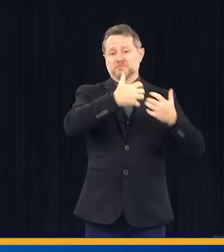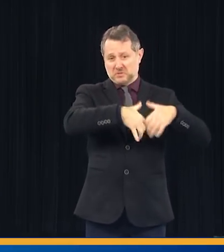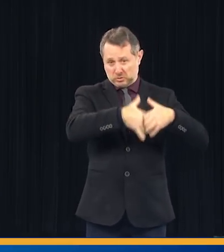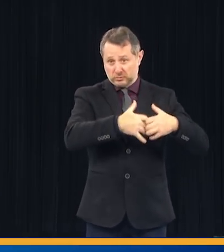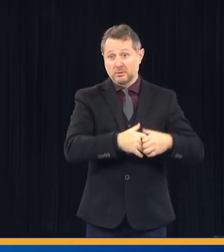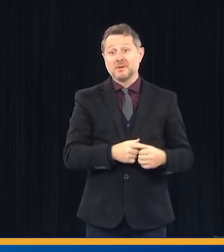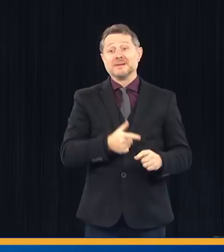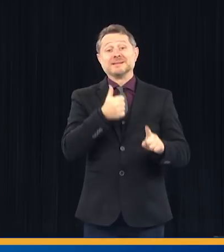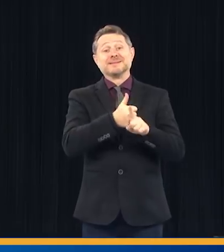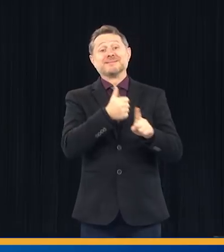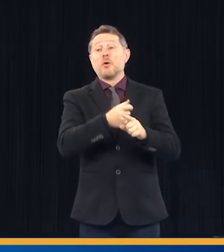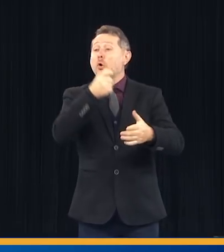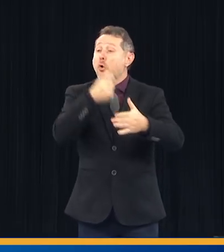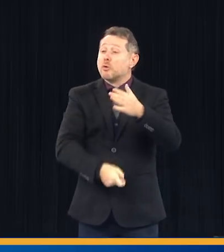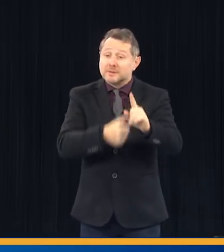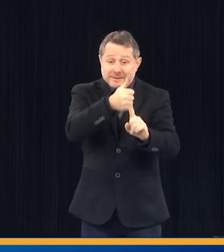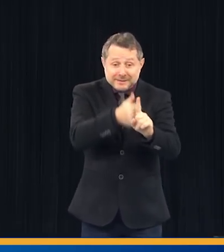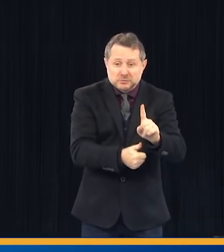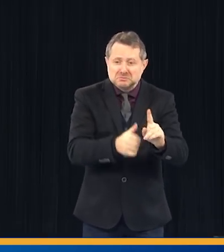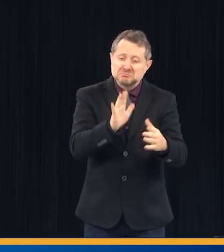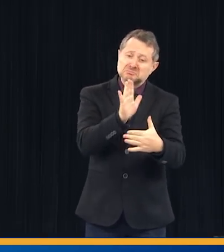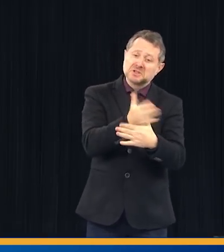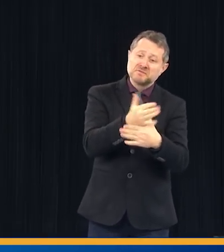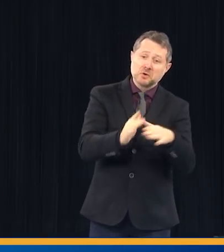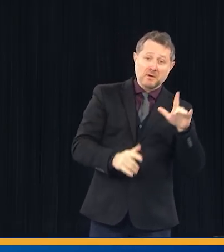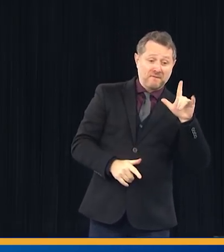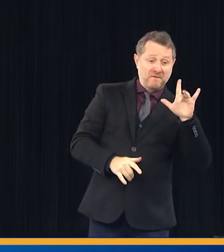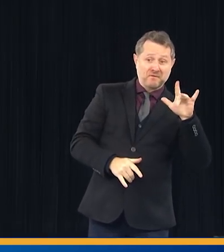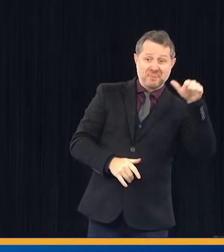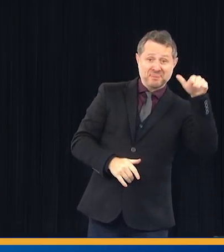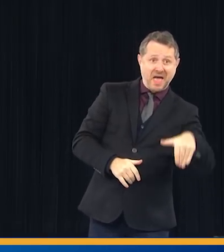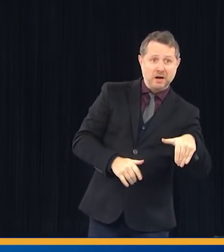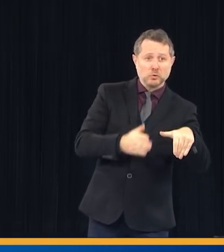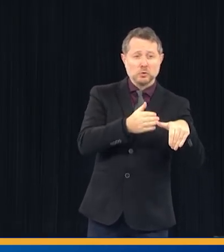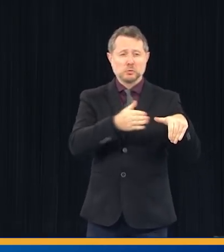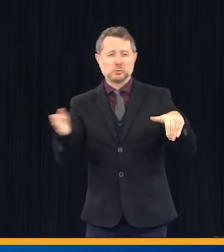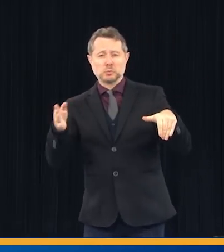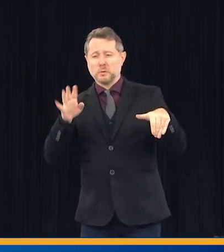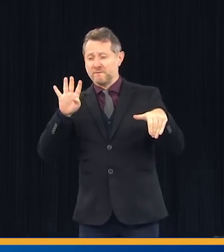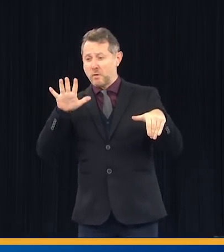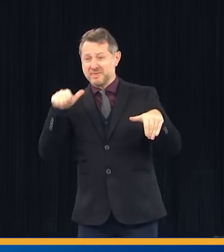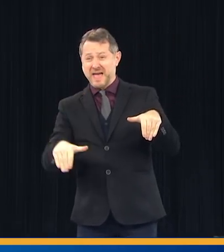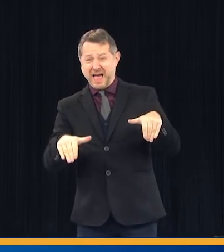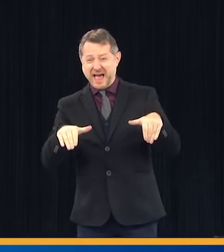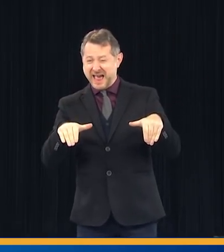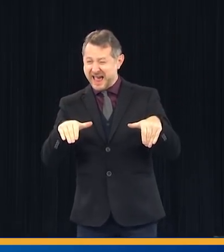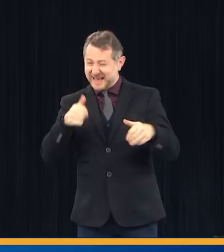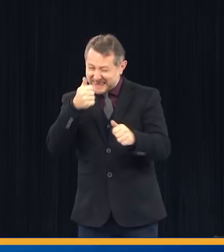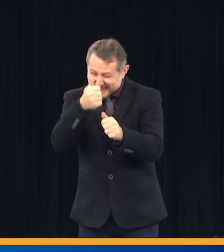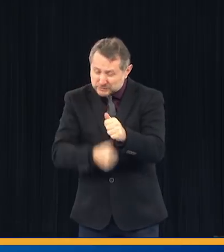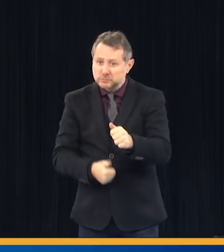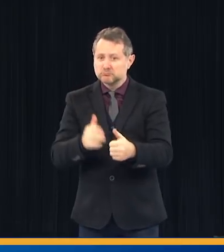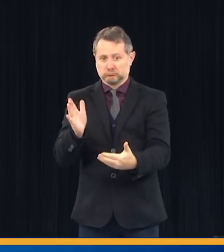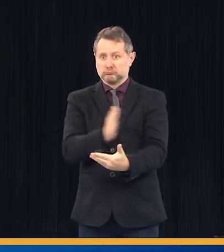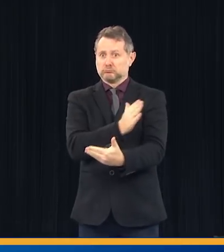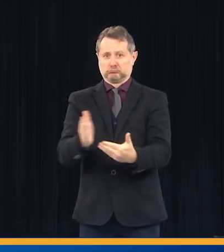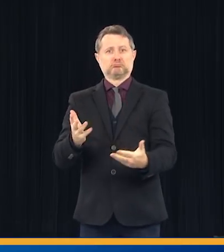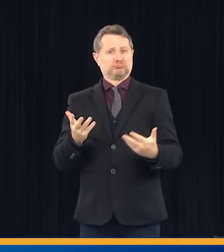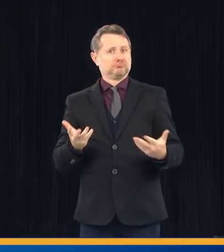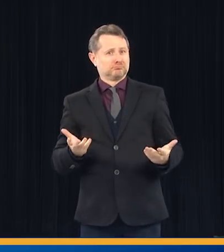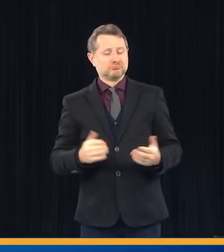between $25,000 to $45,000 each, so they're very expensive. And you're talking about a state government that, frankly,